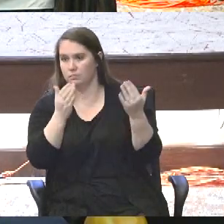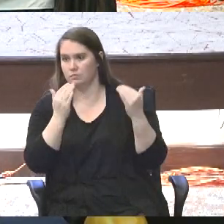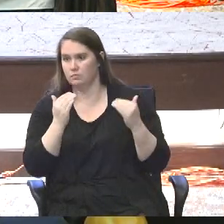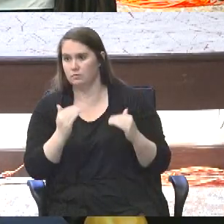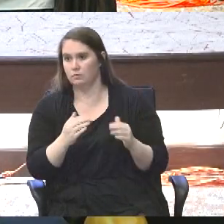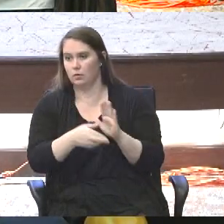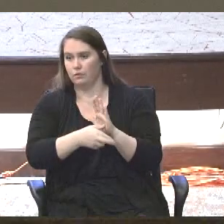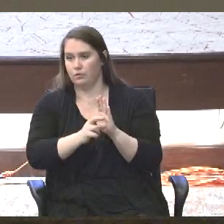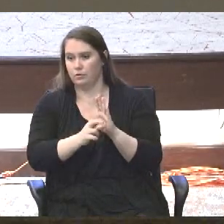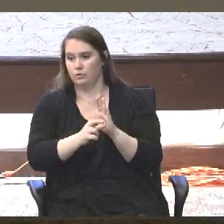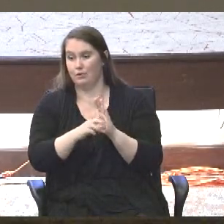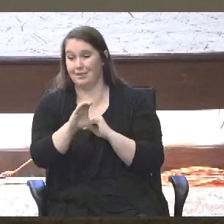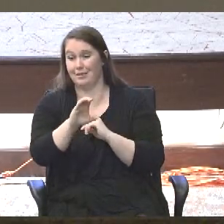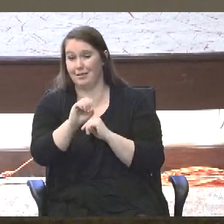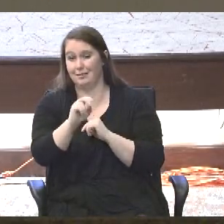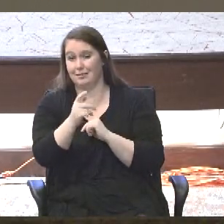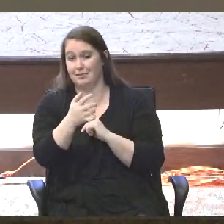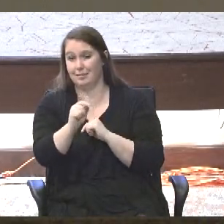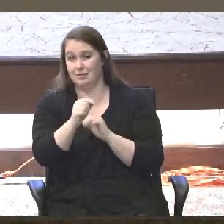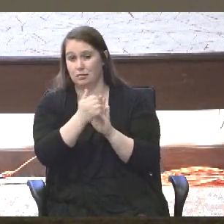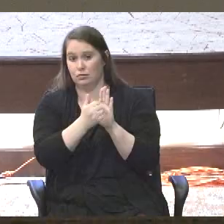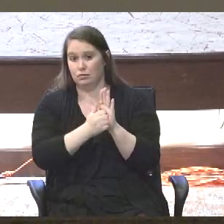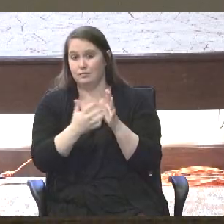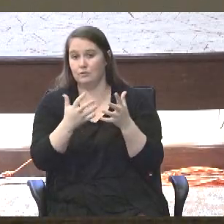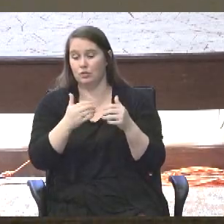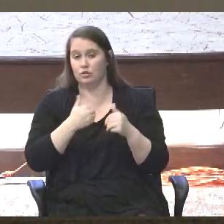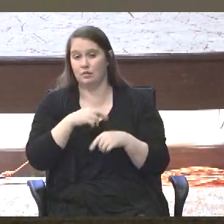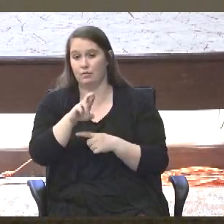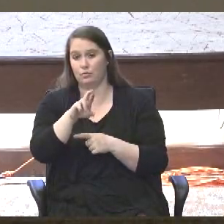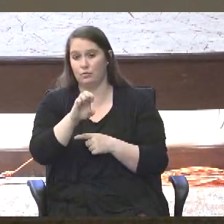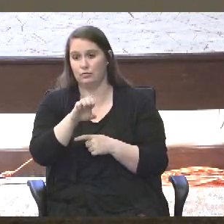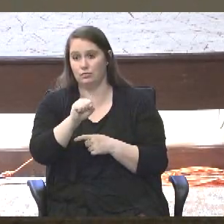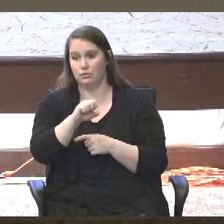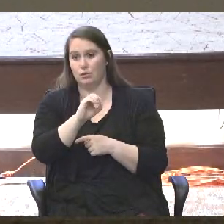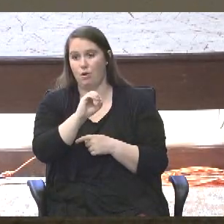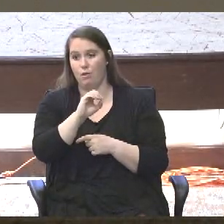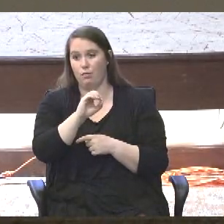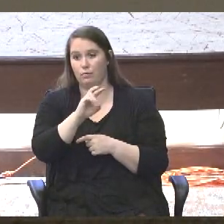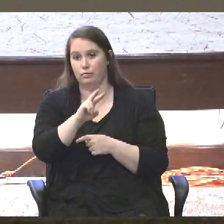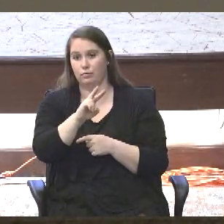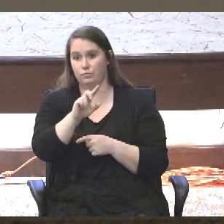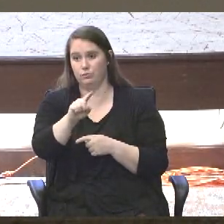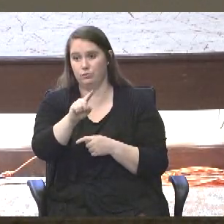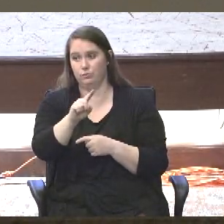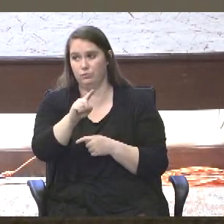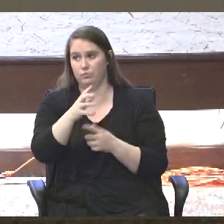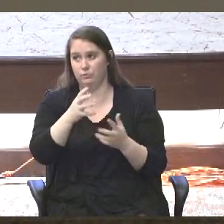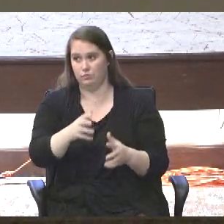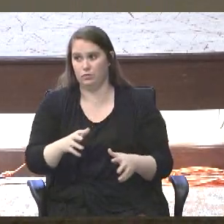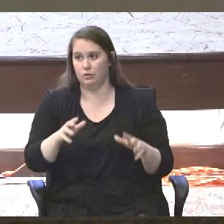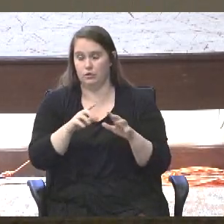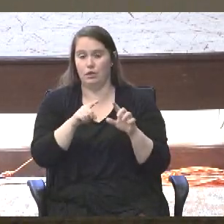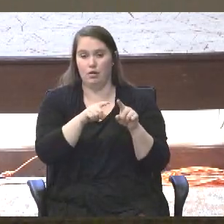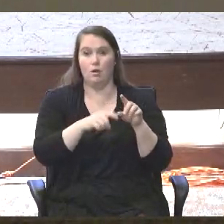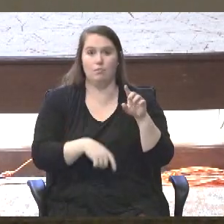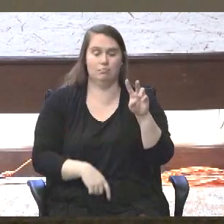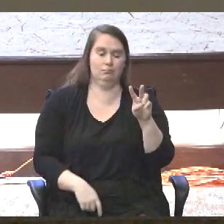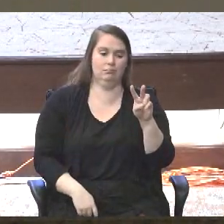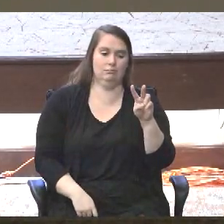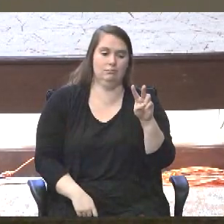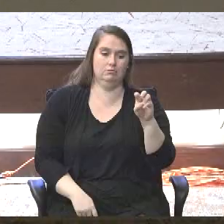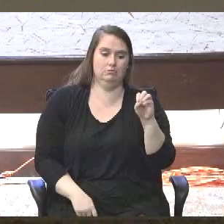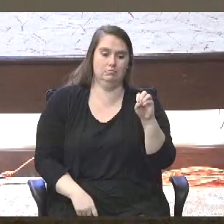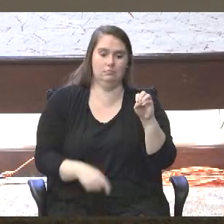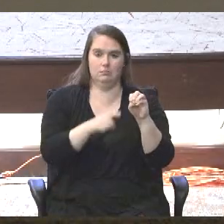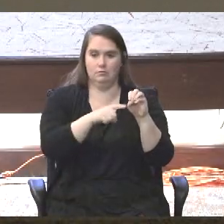the consent agenda. The consent agenda includes Resolution 2025-020 through Resolution 2025-068. Are